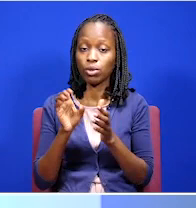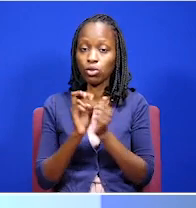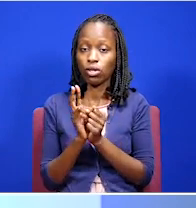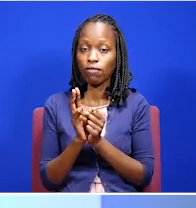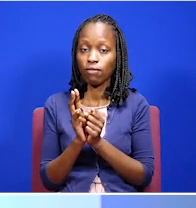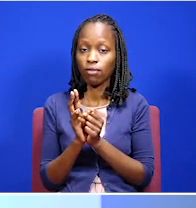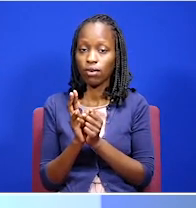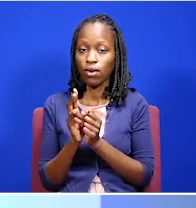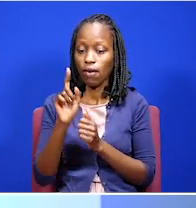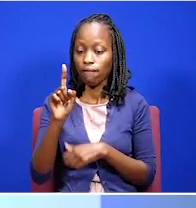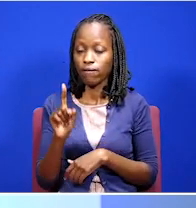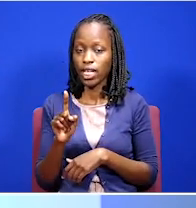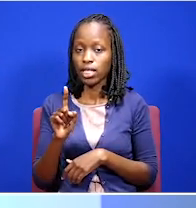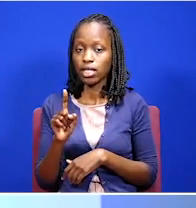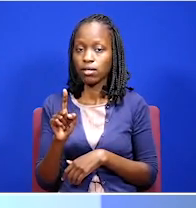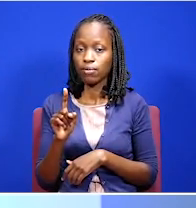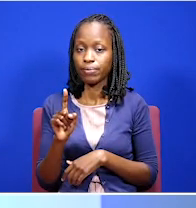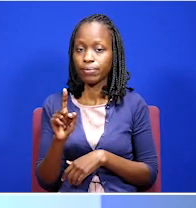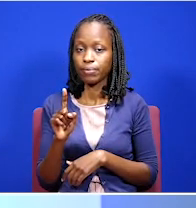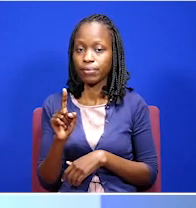Hebrews chapter number 12 and